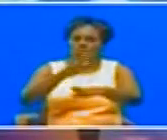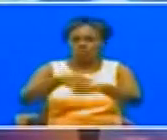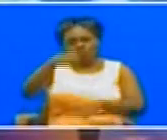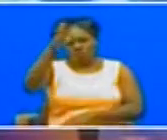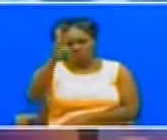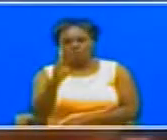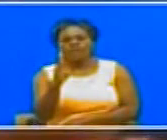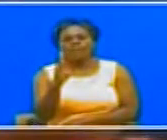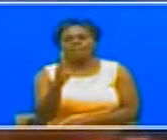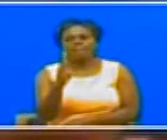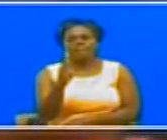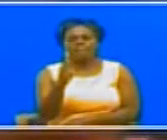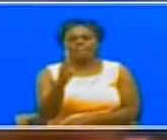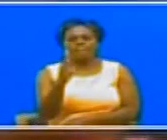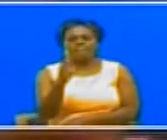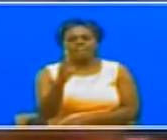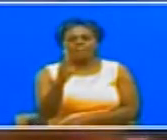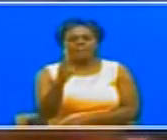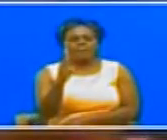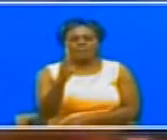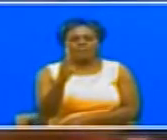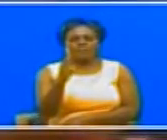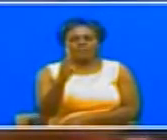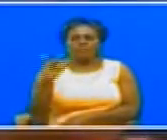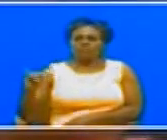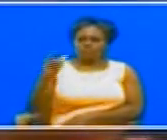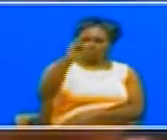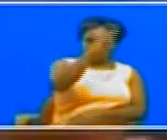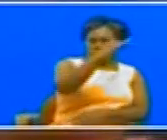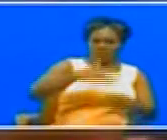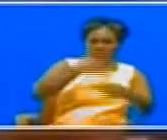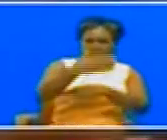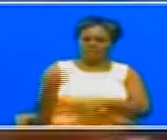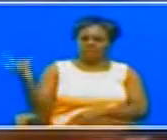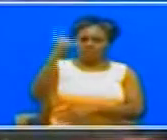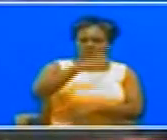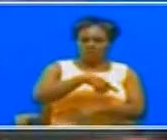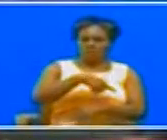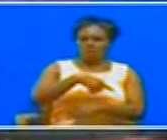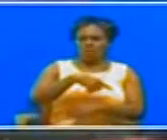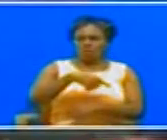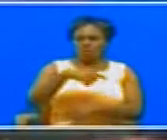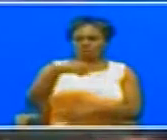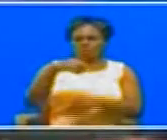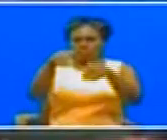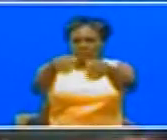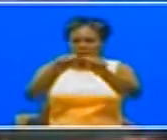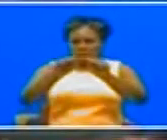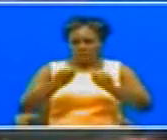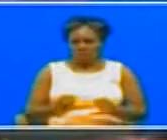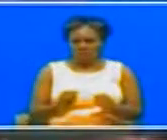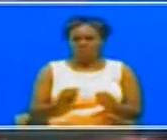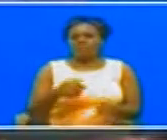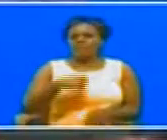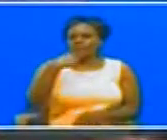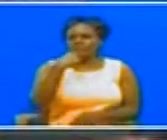when you pull out that scripture. And I was sitting on an airplane the next day, and we were preparing for the funeral. I was reading from